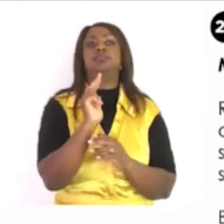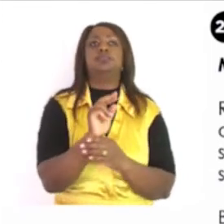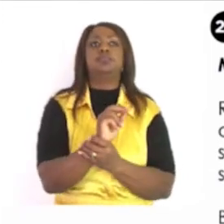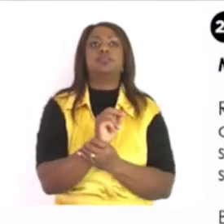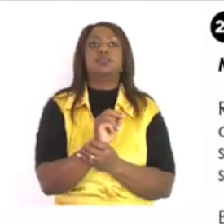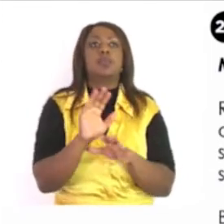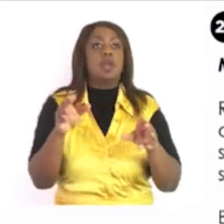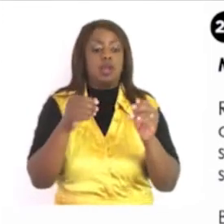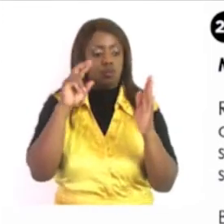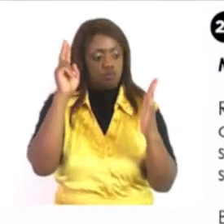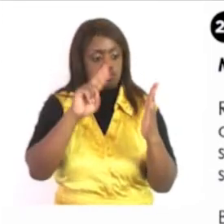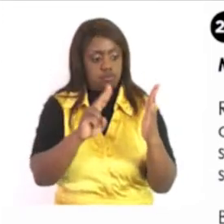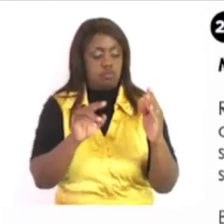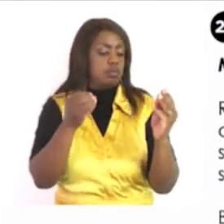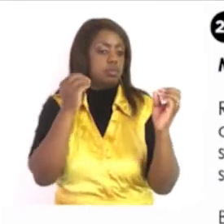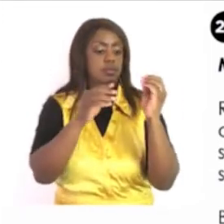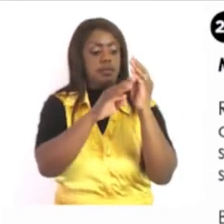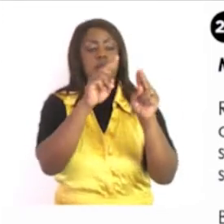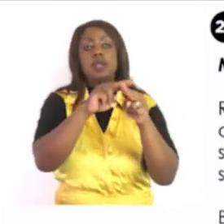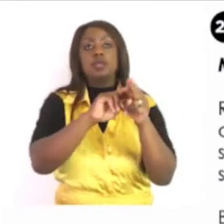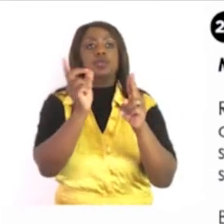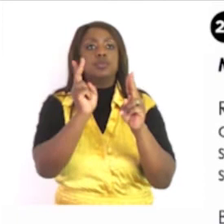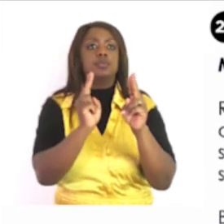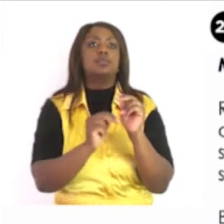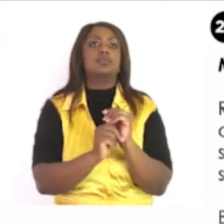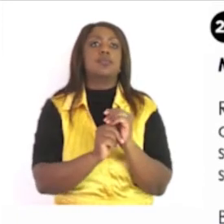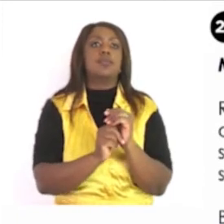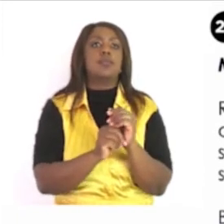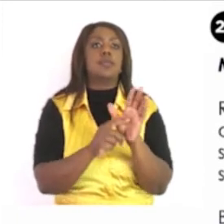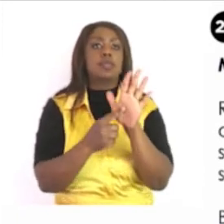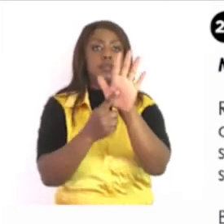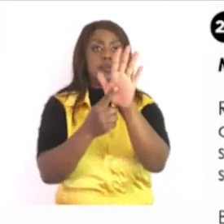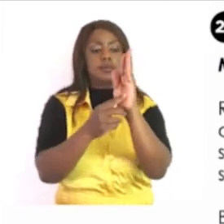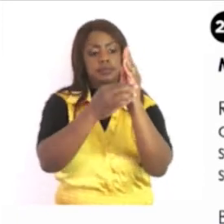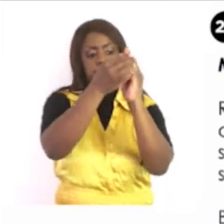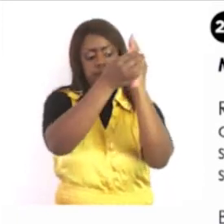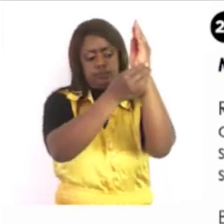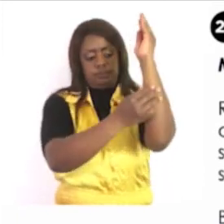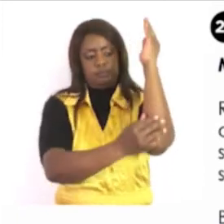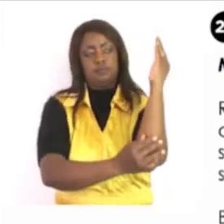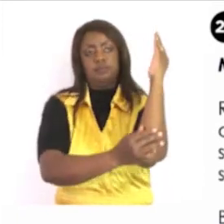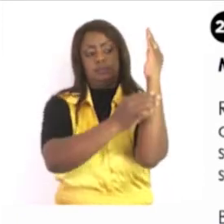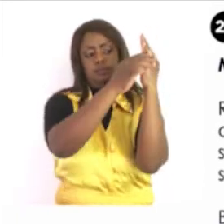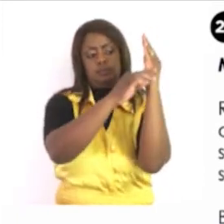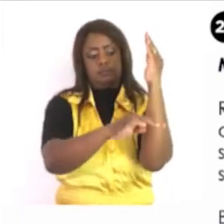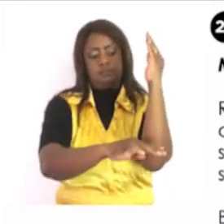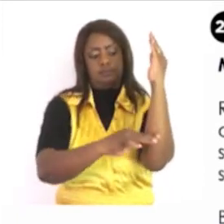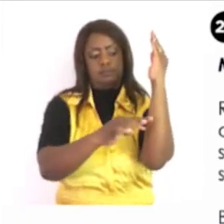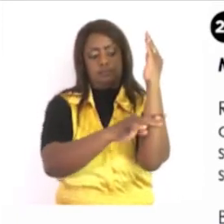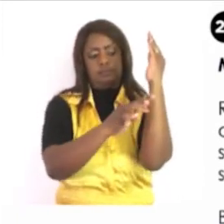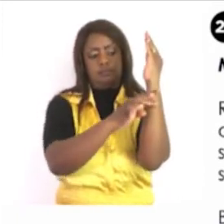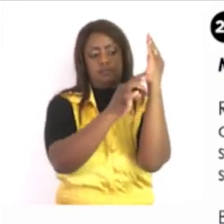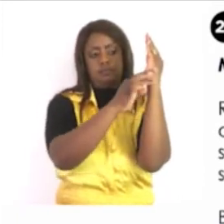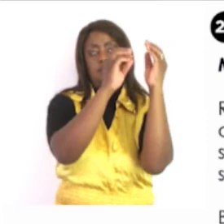reading through, remember to estimate before you measure. By measuring the height of a fellow learner, you